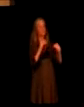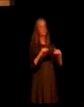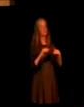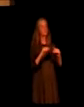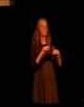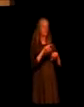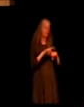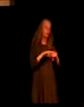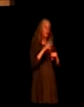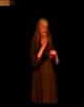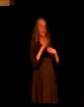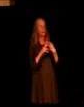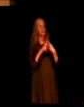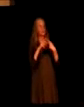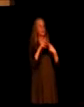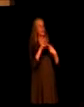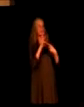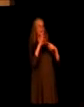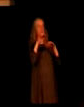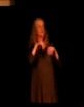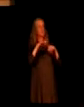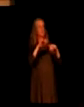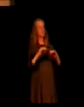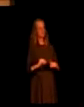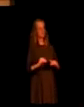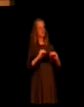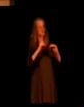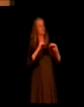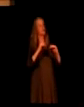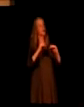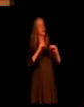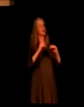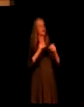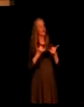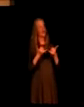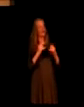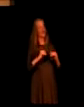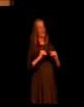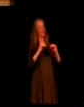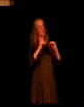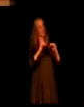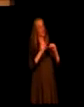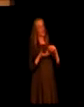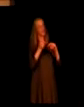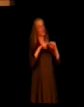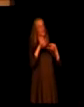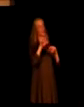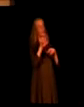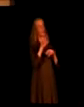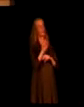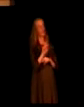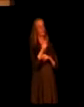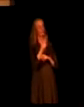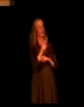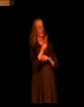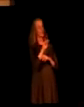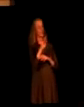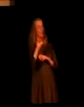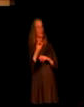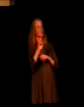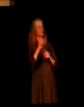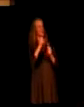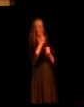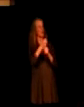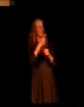things like sea level rise and how sea level is going up 3.4 millimeters a year. And we have